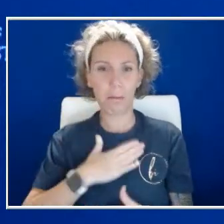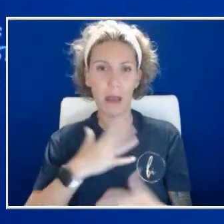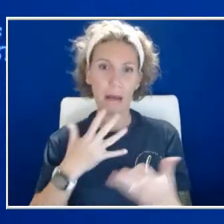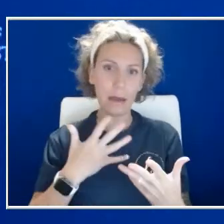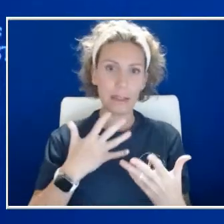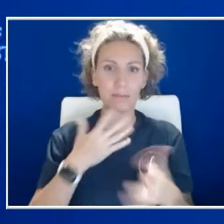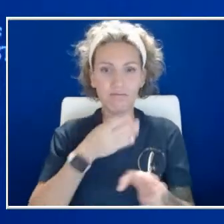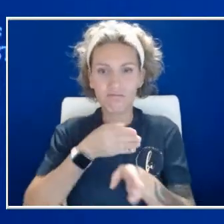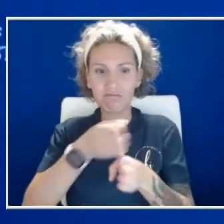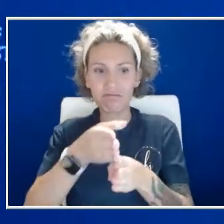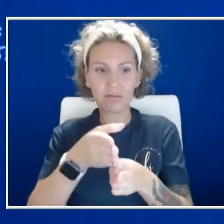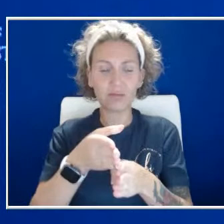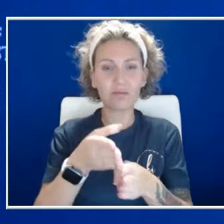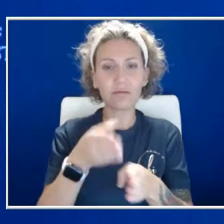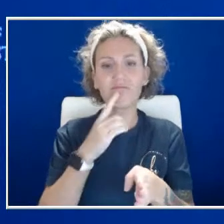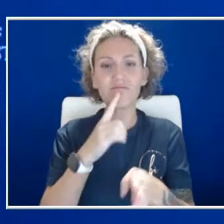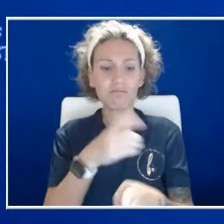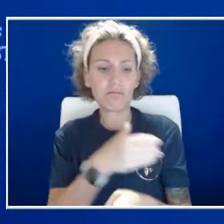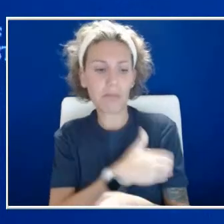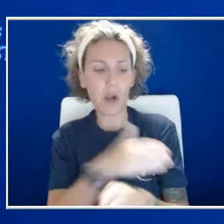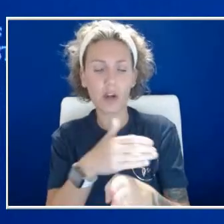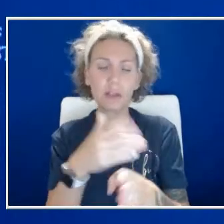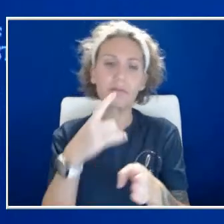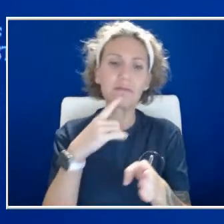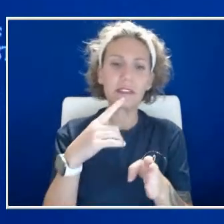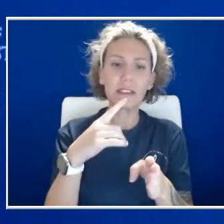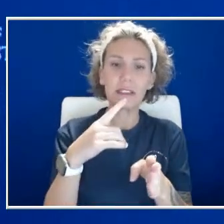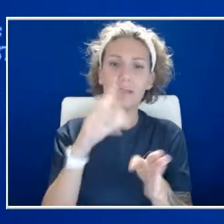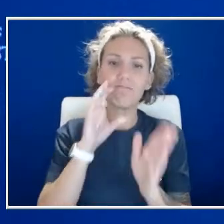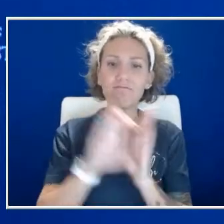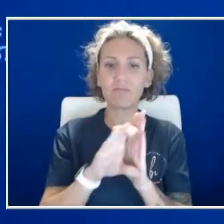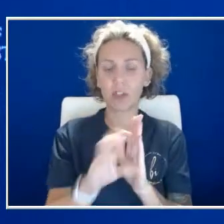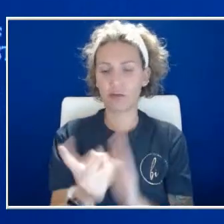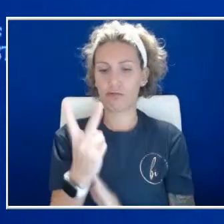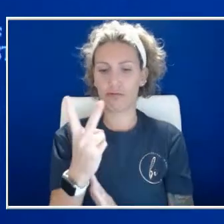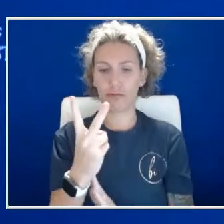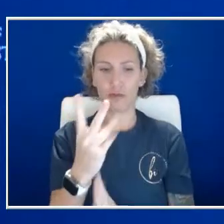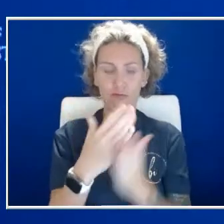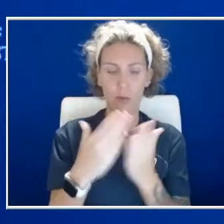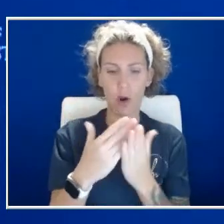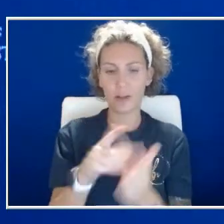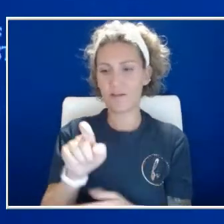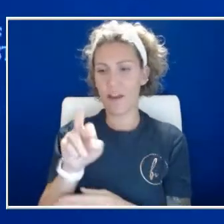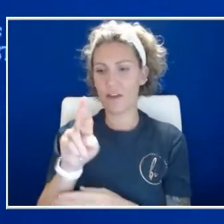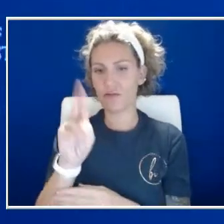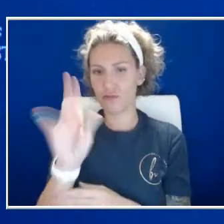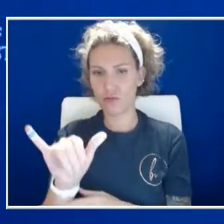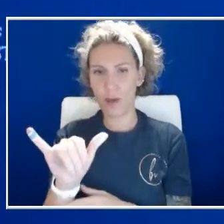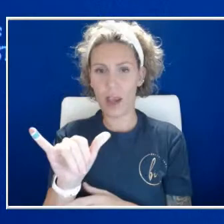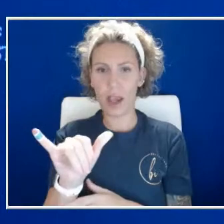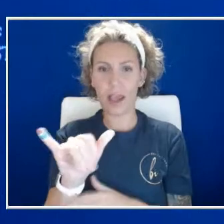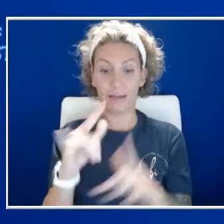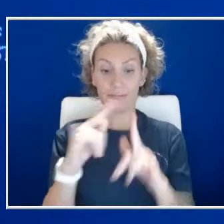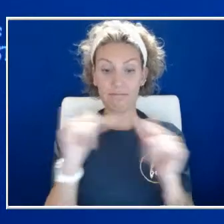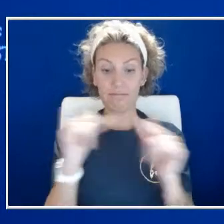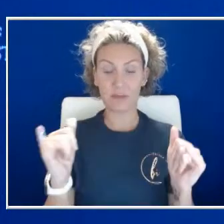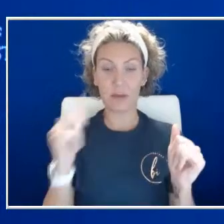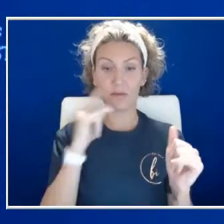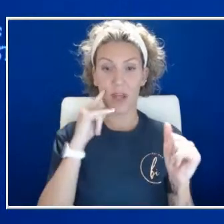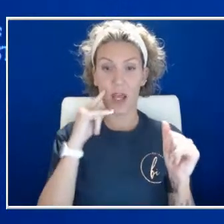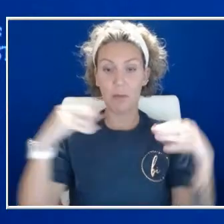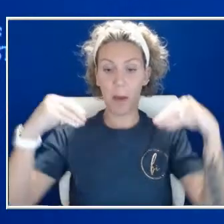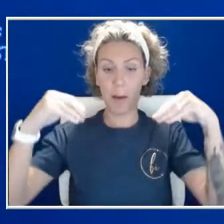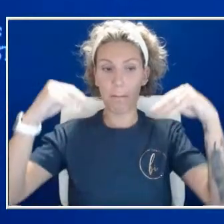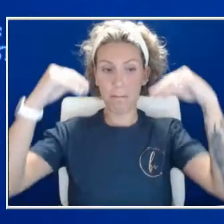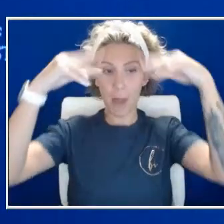powerful imaging called biplane fluoroscopy. So it's actually two sets of x-rays that simultaneously image the brain mostly, but other parts of the